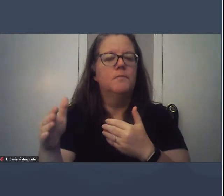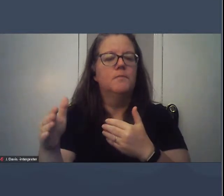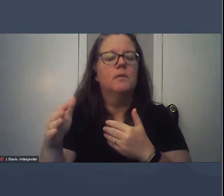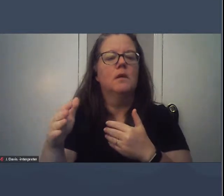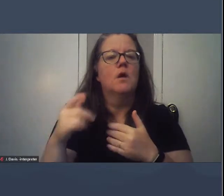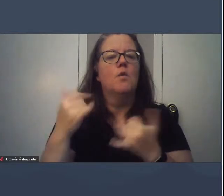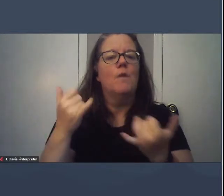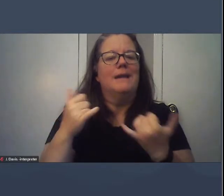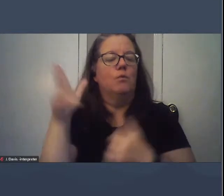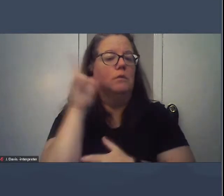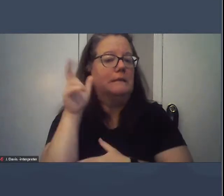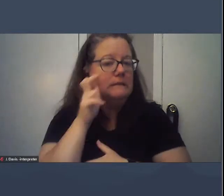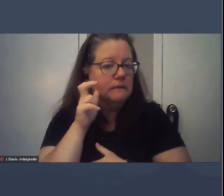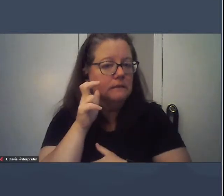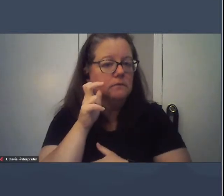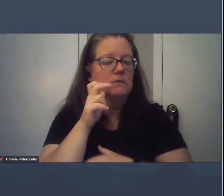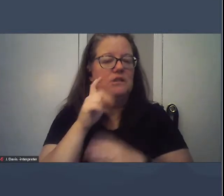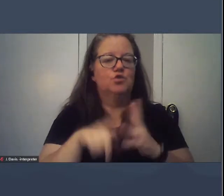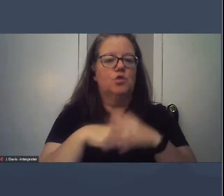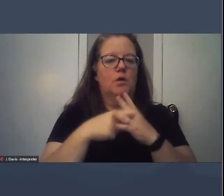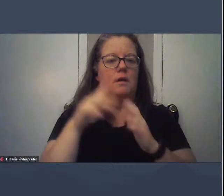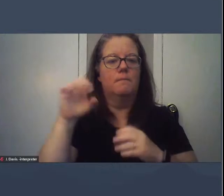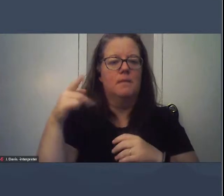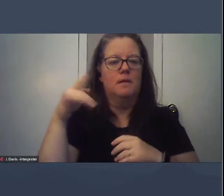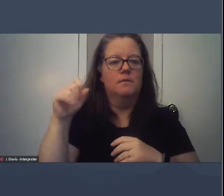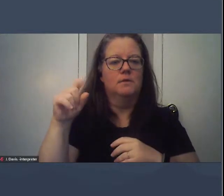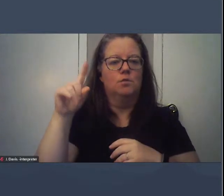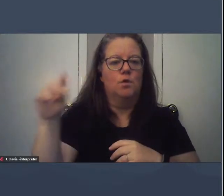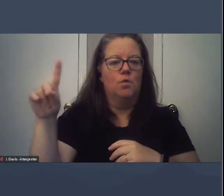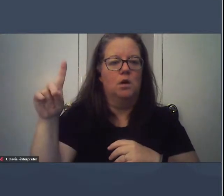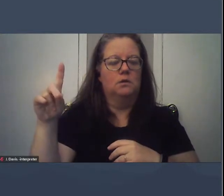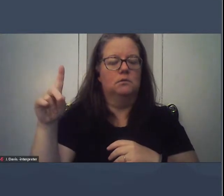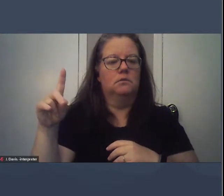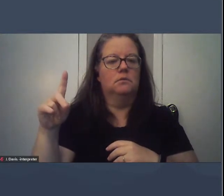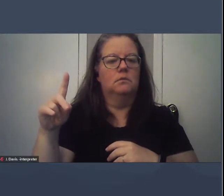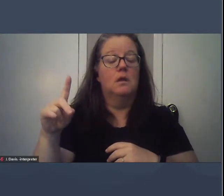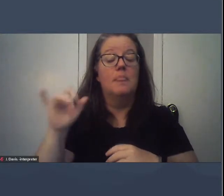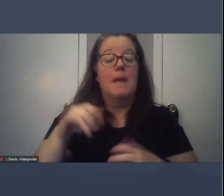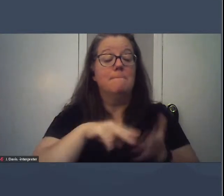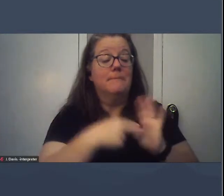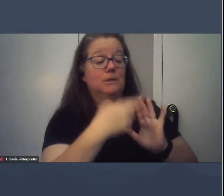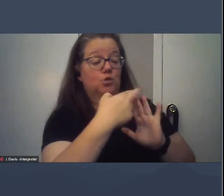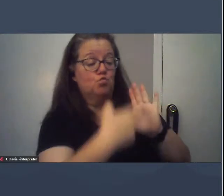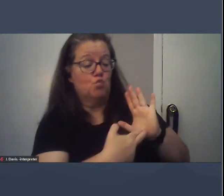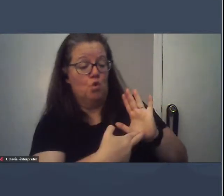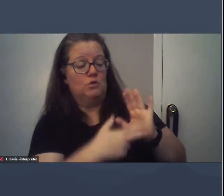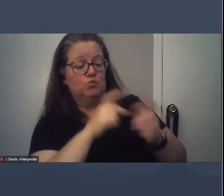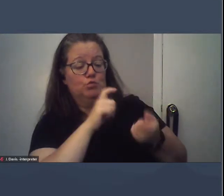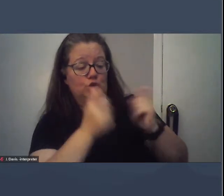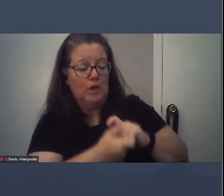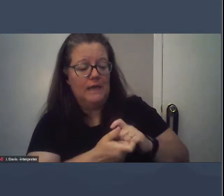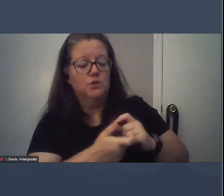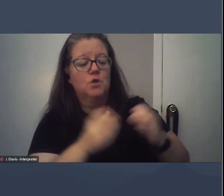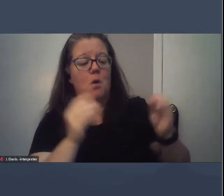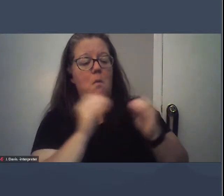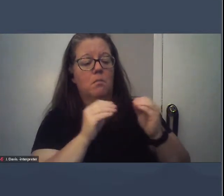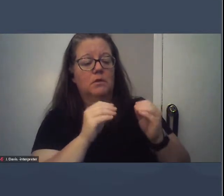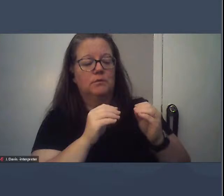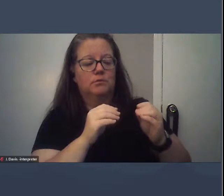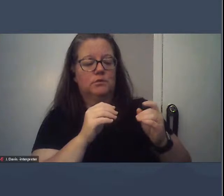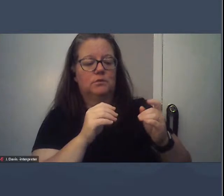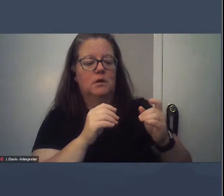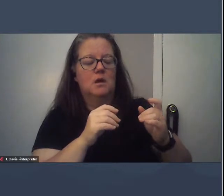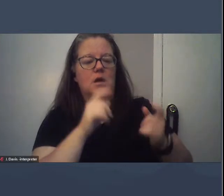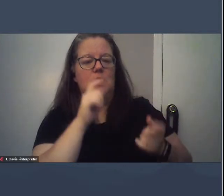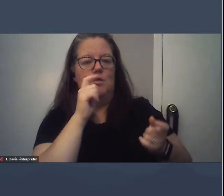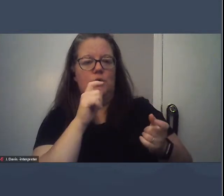Memphis, held one a couple of weeks ago. Okay, so what does that mean? That means the rule is going to change. It's going to dictate more about what the utility needs to